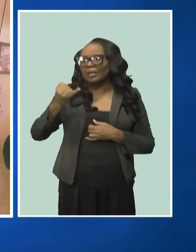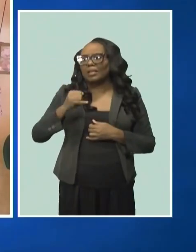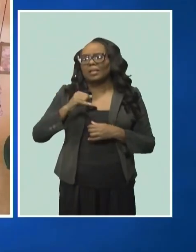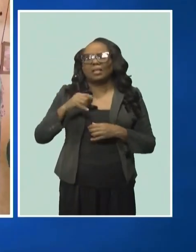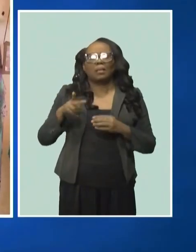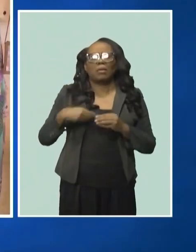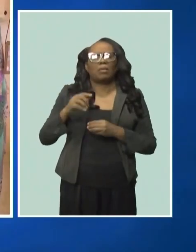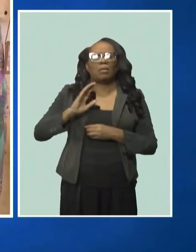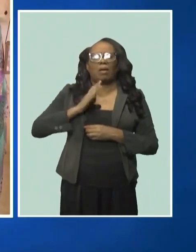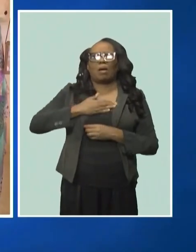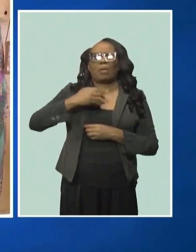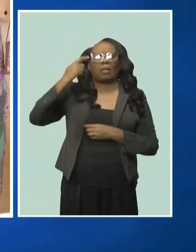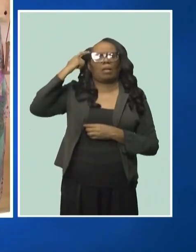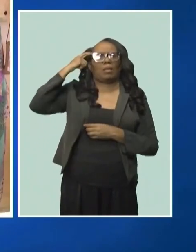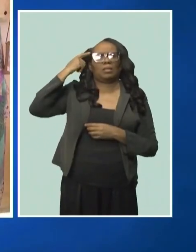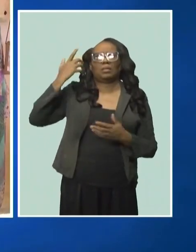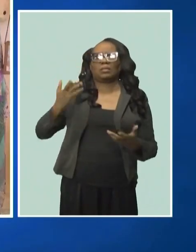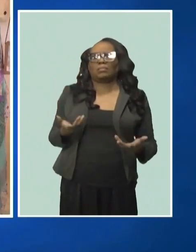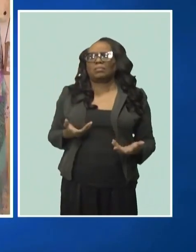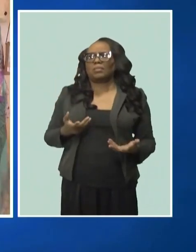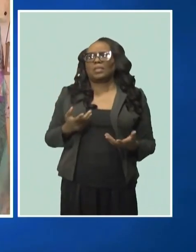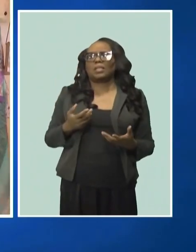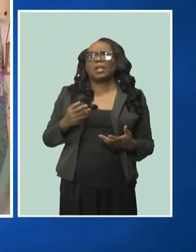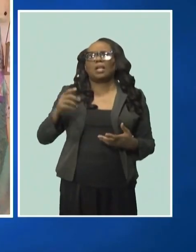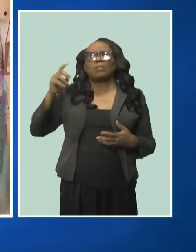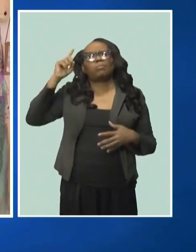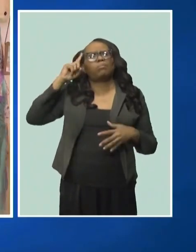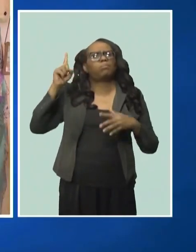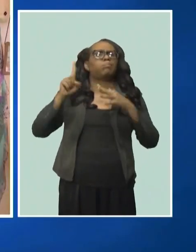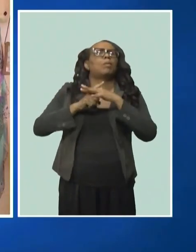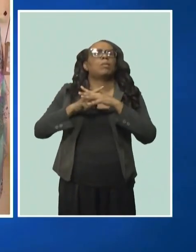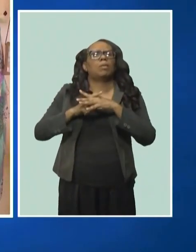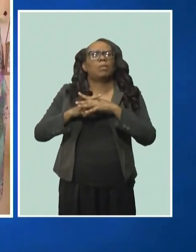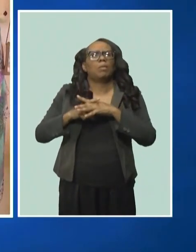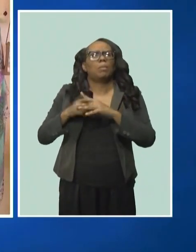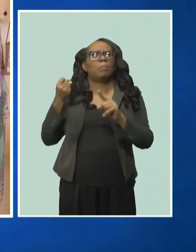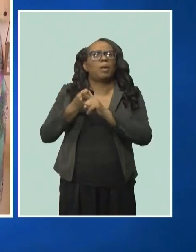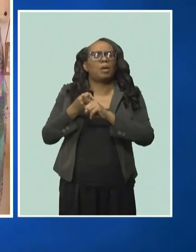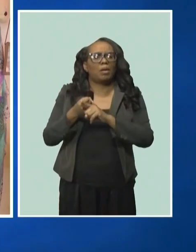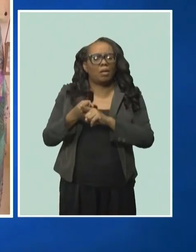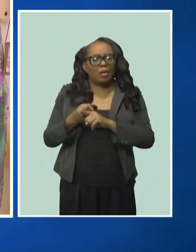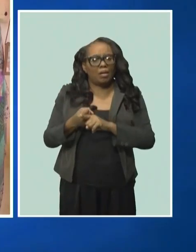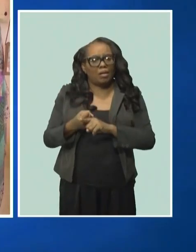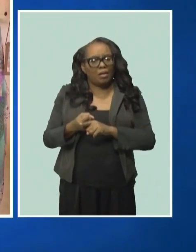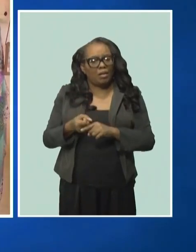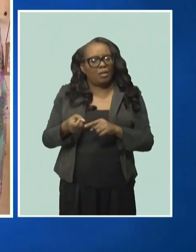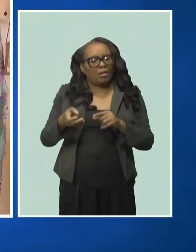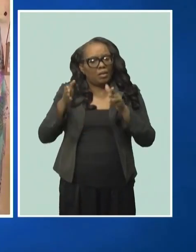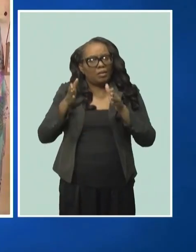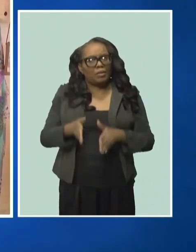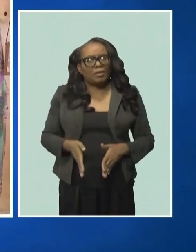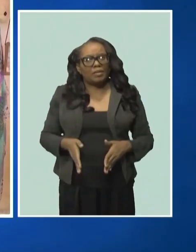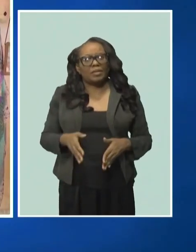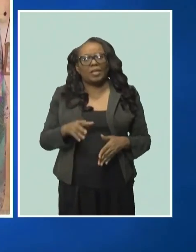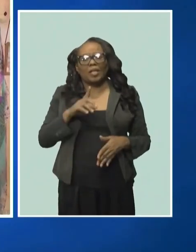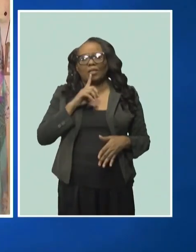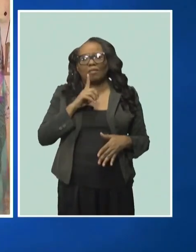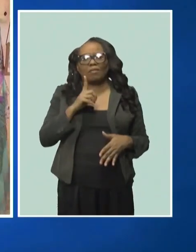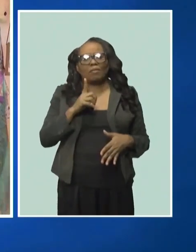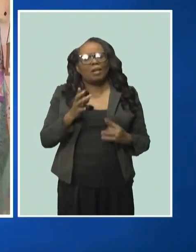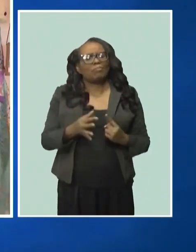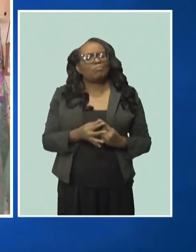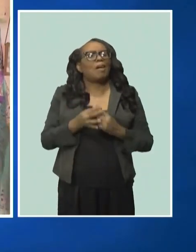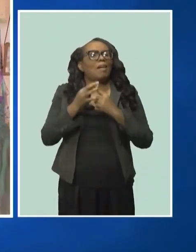was, and it just clicked from there. Shakyra Jordan, she was like a gem from the